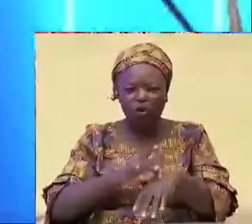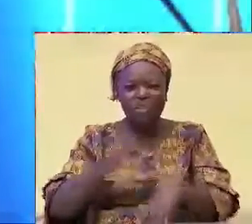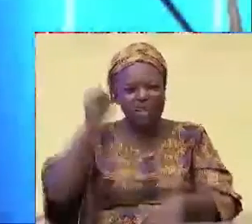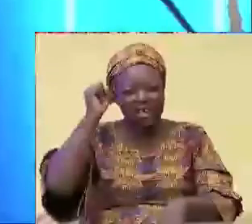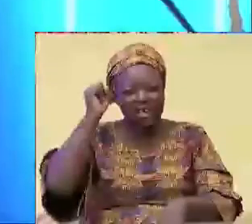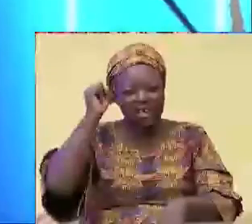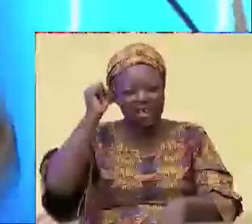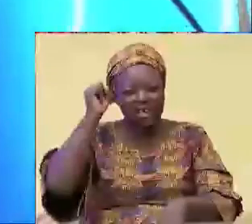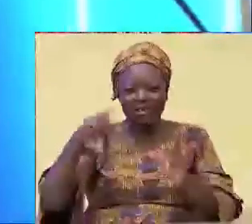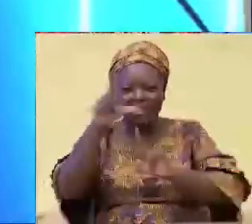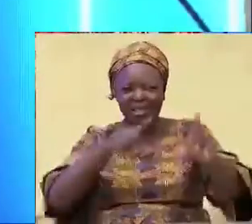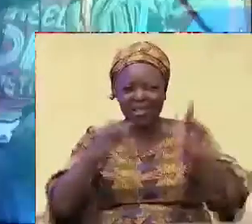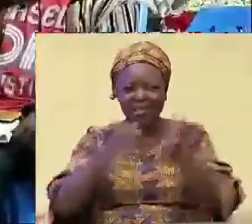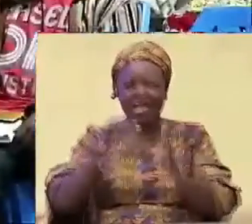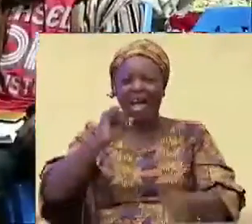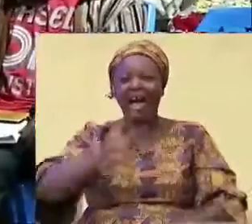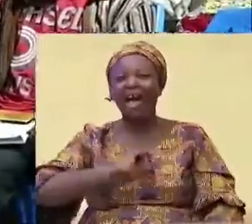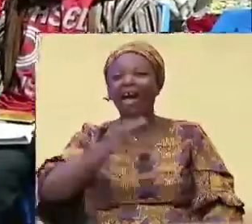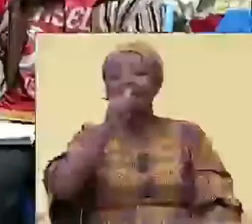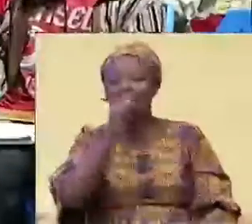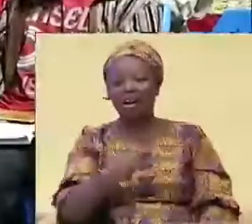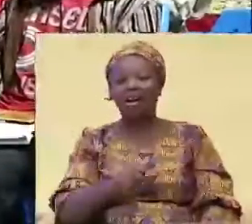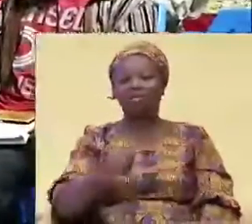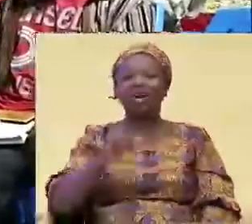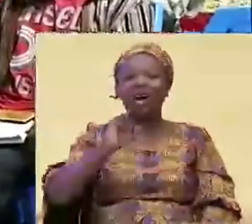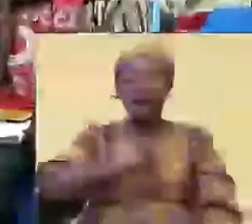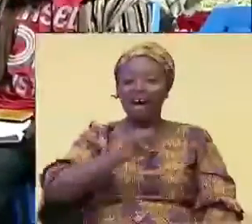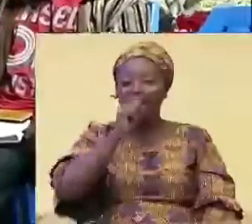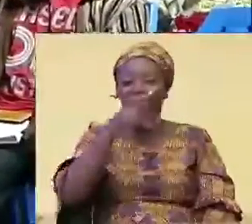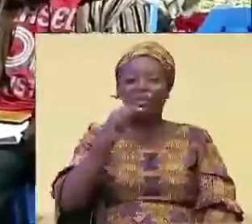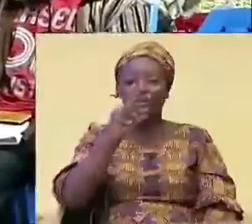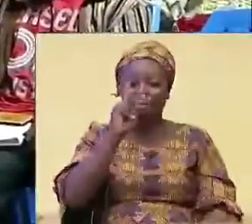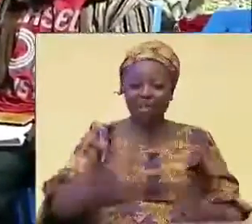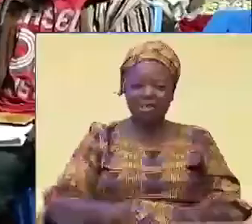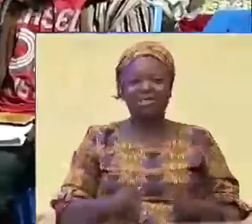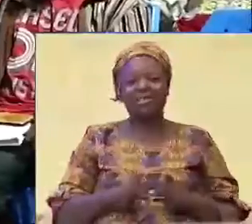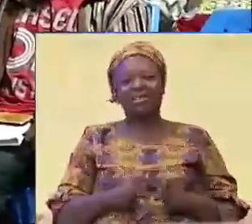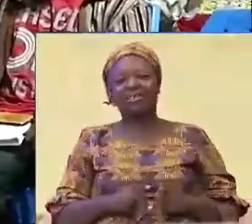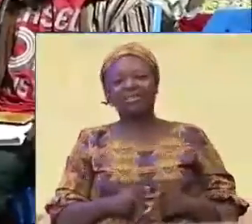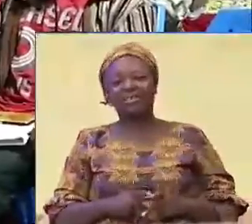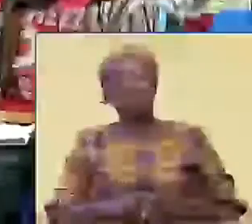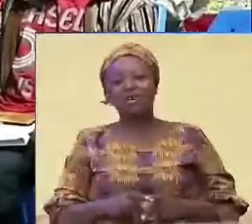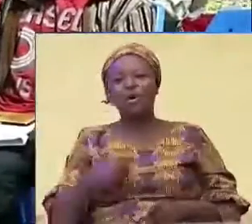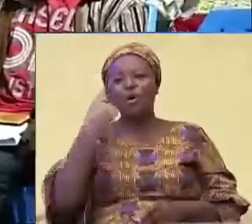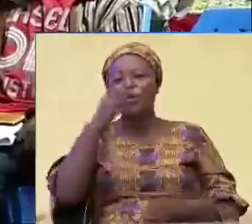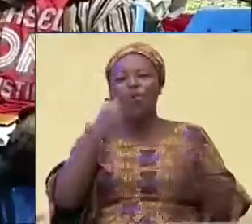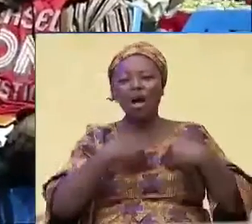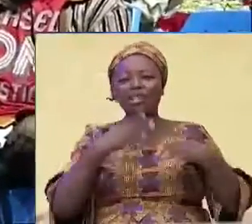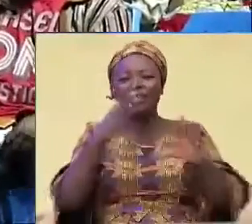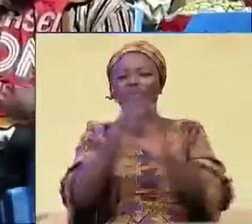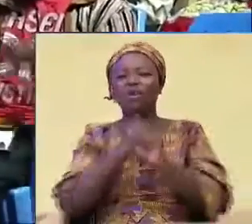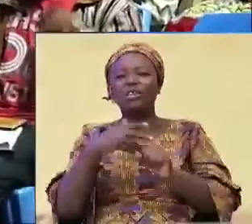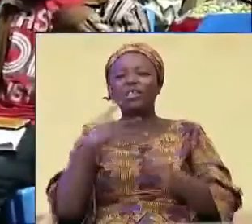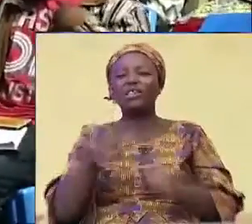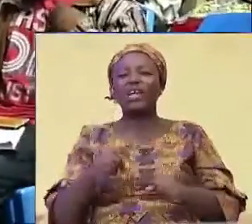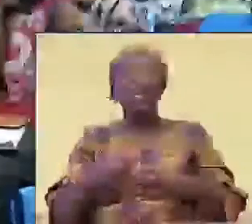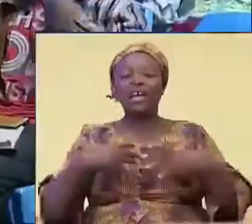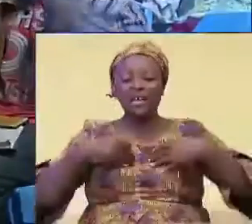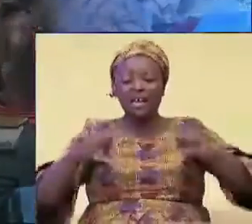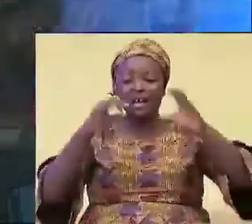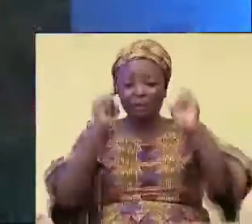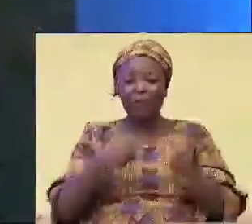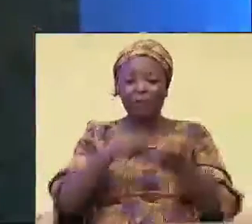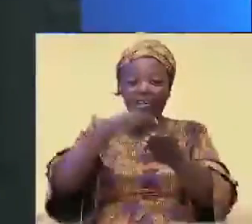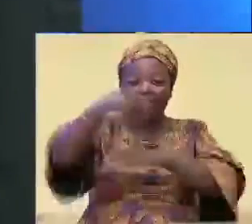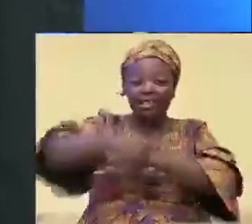touched his clothes? I am the one. I said, I am the one. Who has got